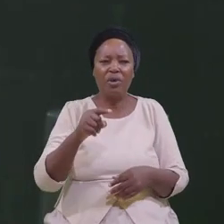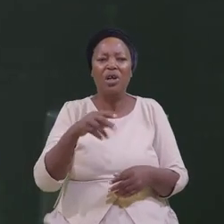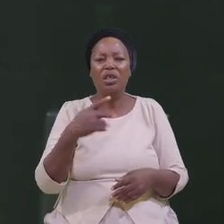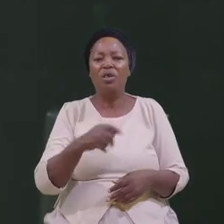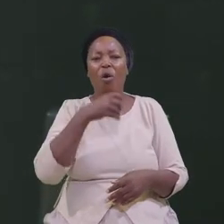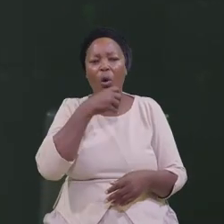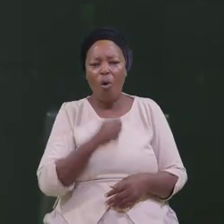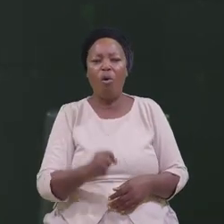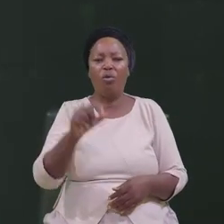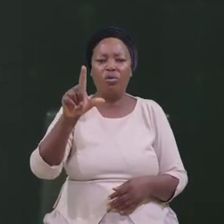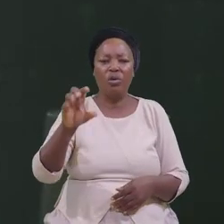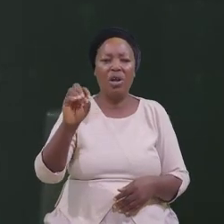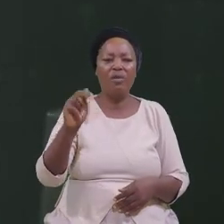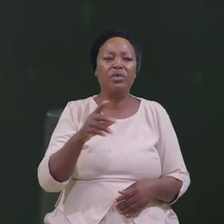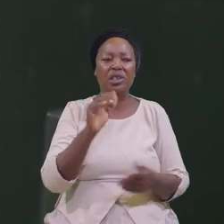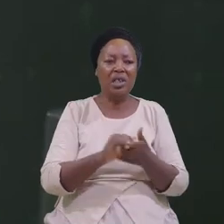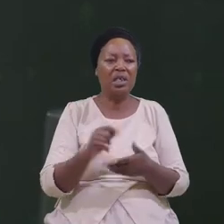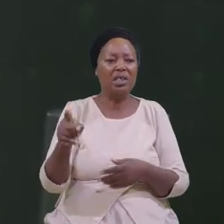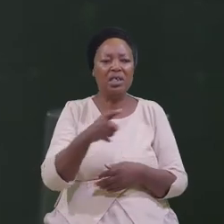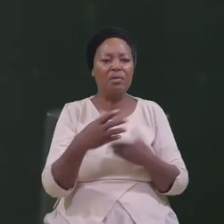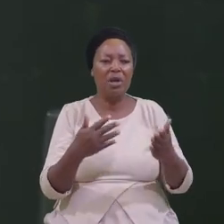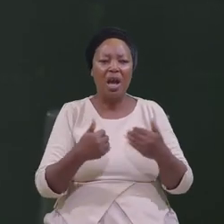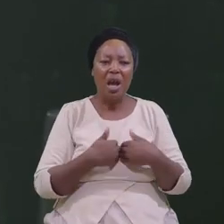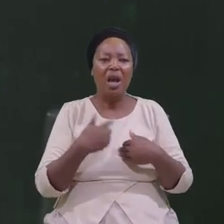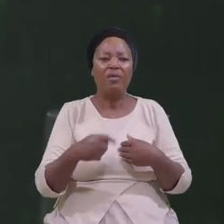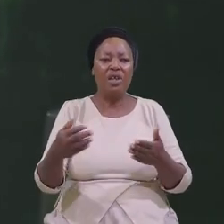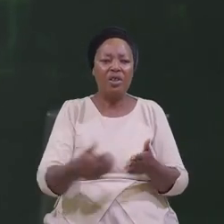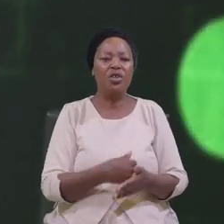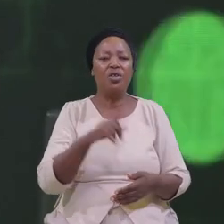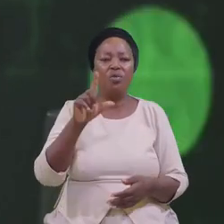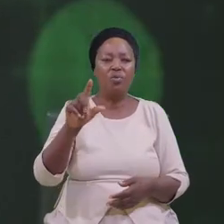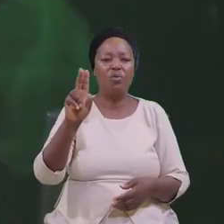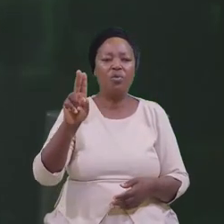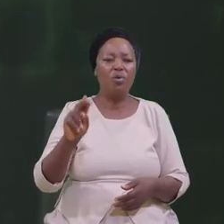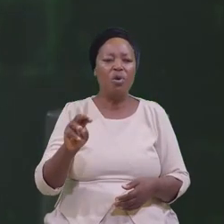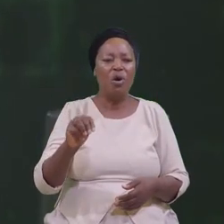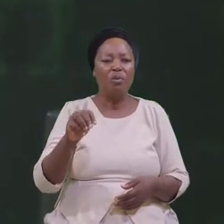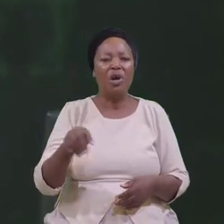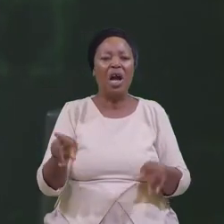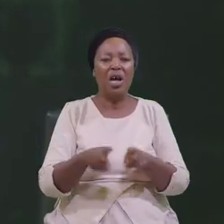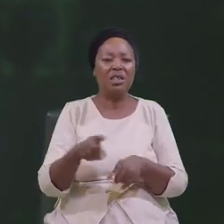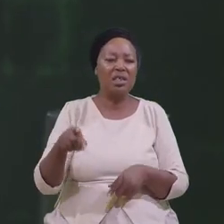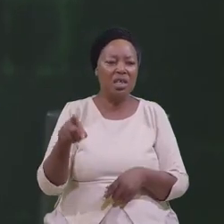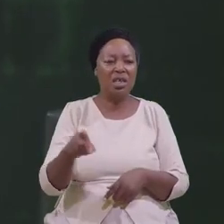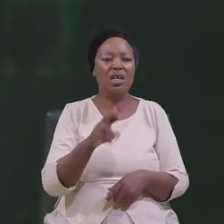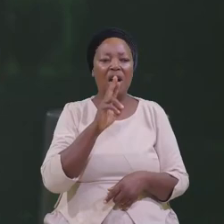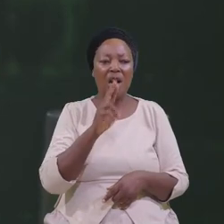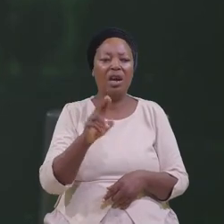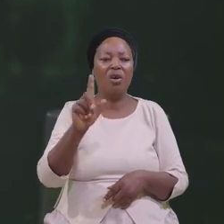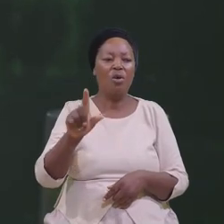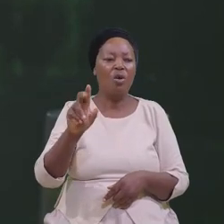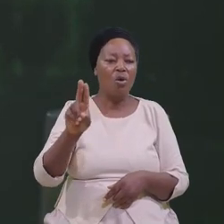lump, as ye are unleavened, for even Christ. Look at this, our